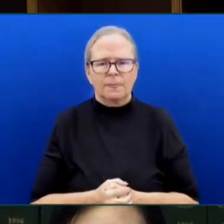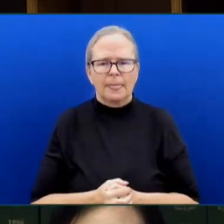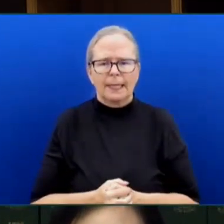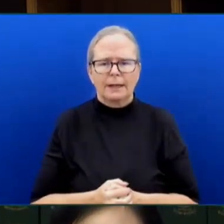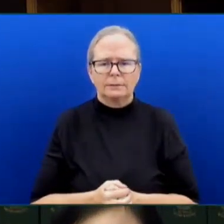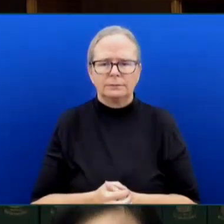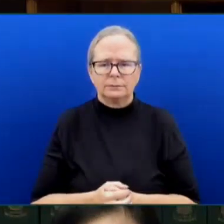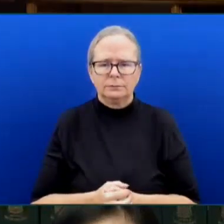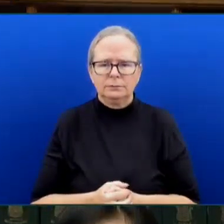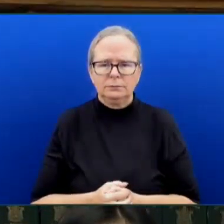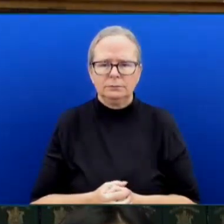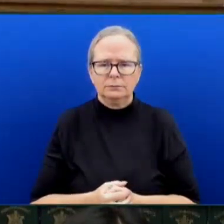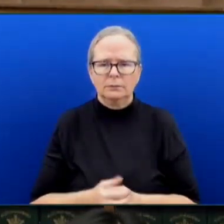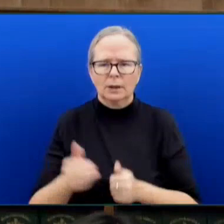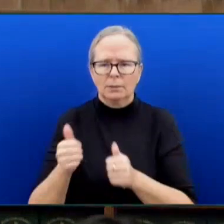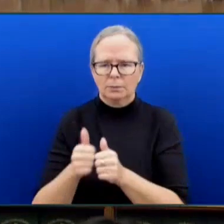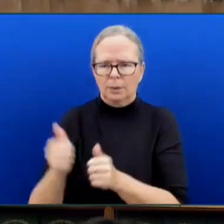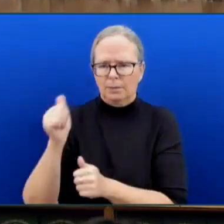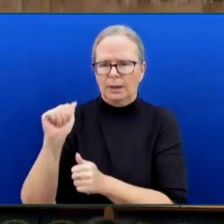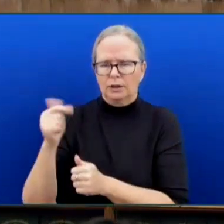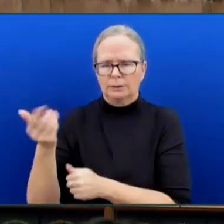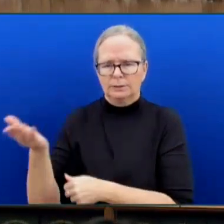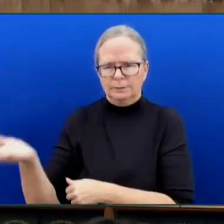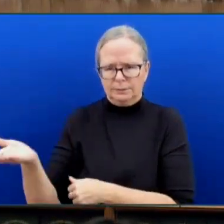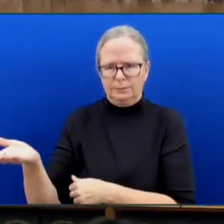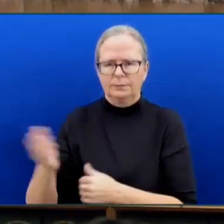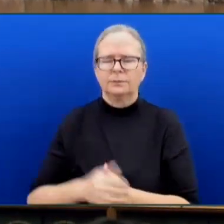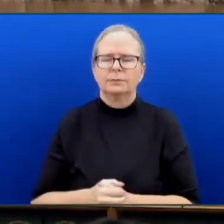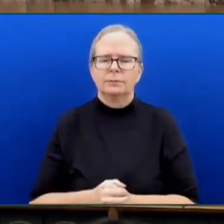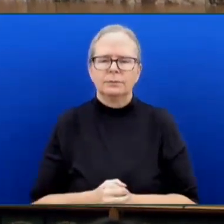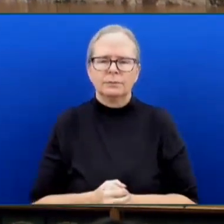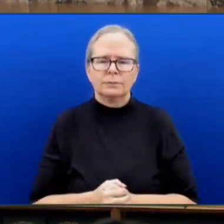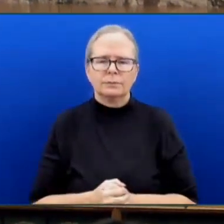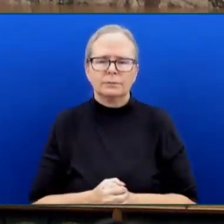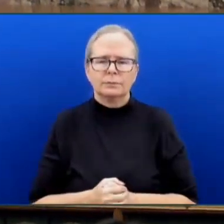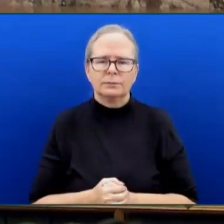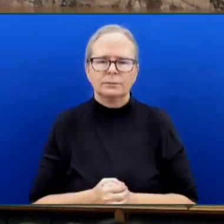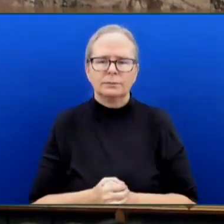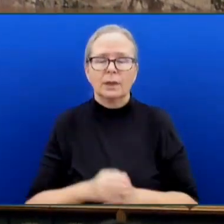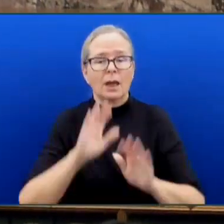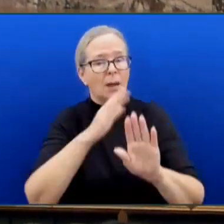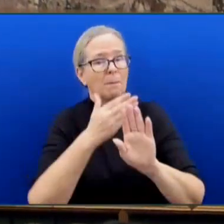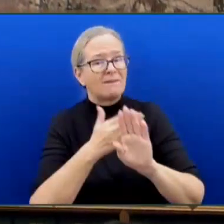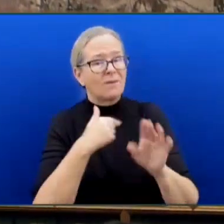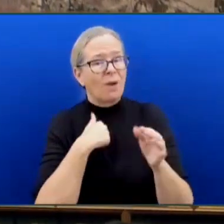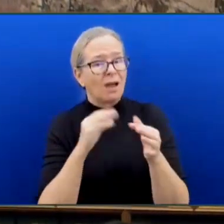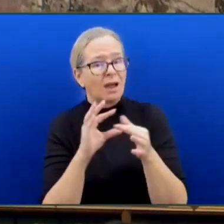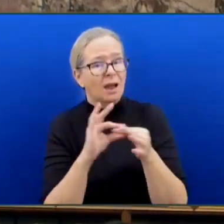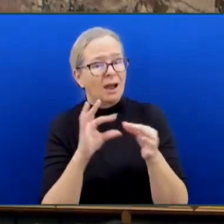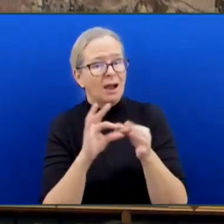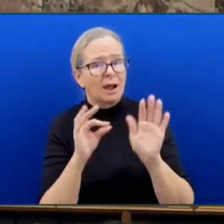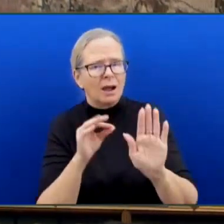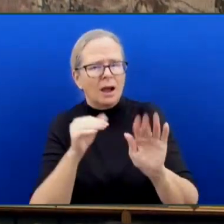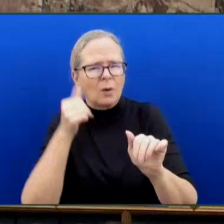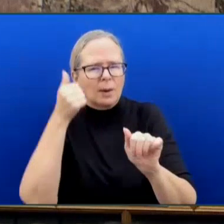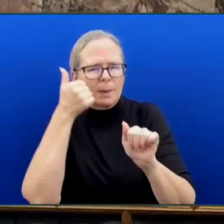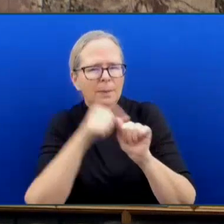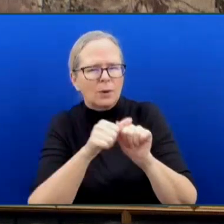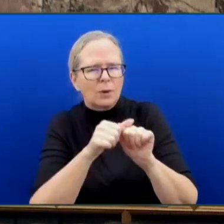like to remind him before I answer the bulk of his question that the province gave the City of Abbotsford more than $27